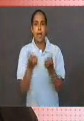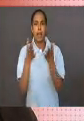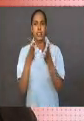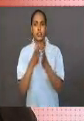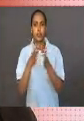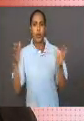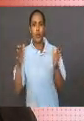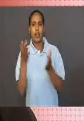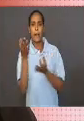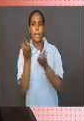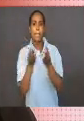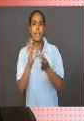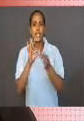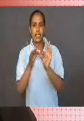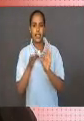broader meaning.